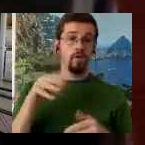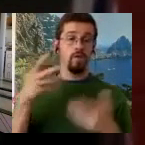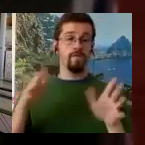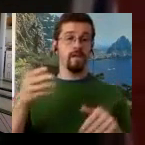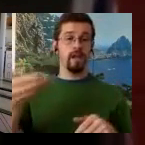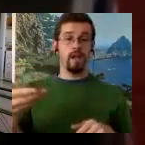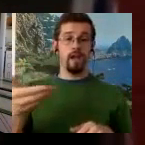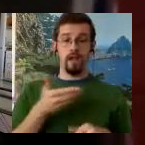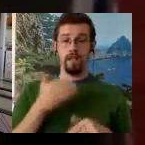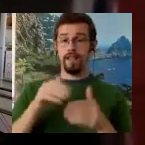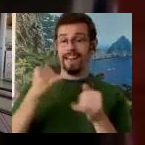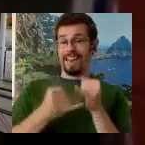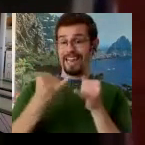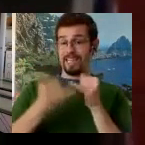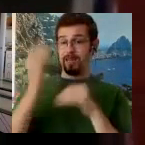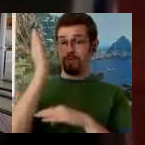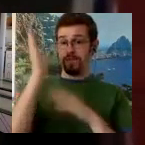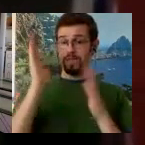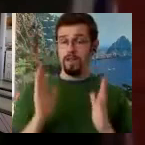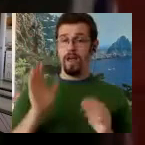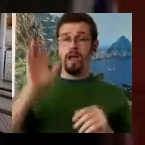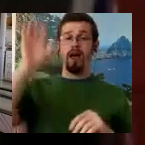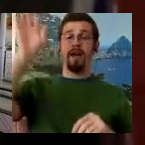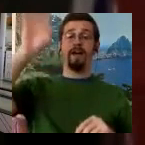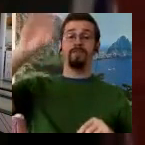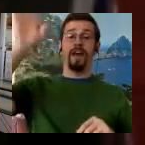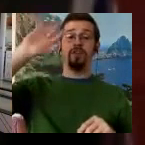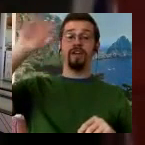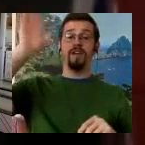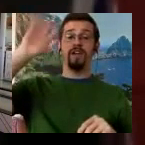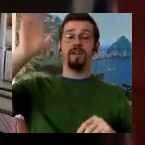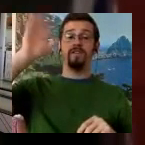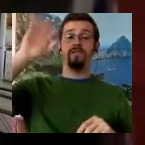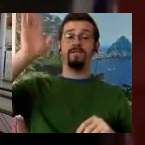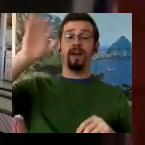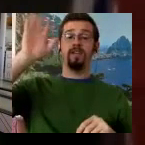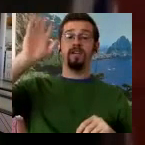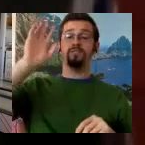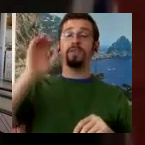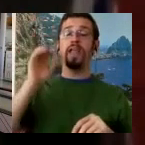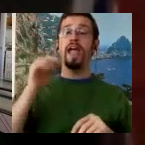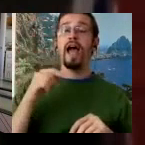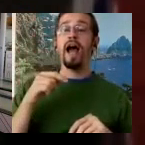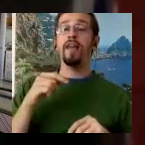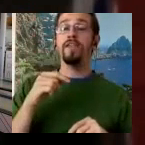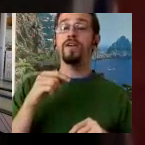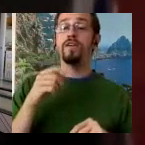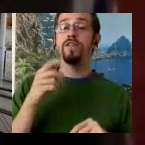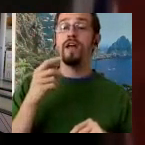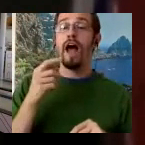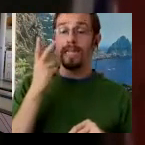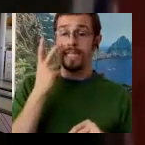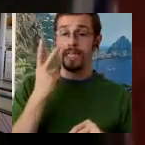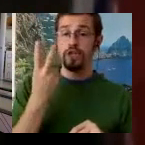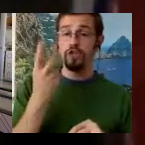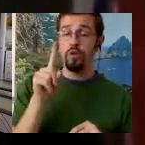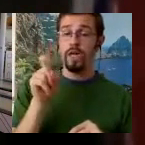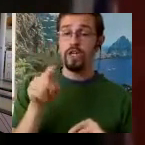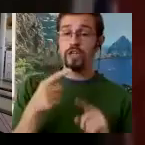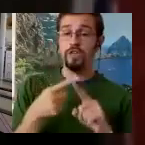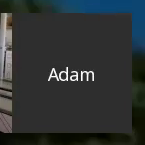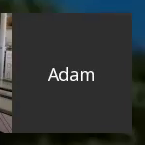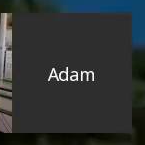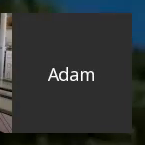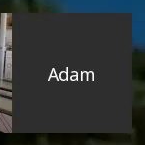speaker today, and his name is Valerie? Yes? Valerie? I see